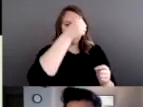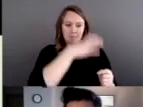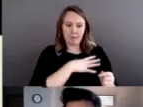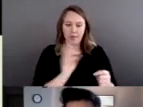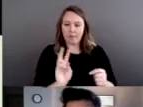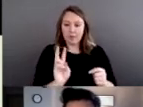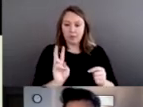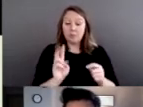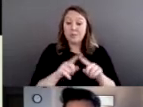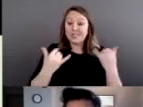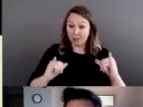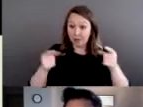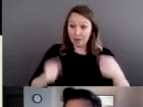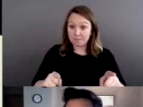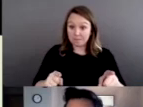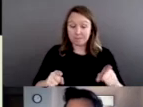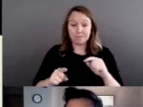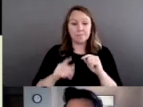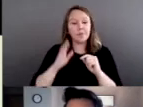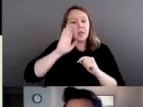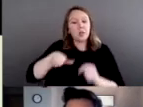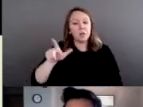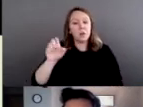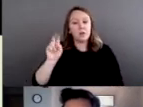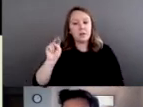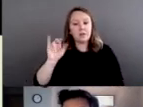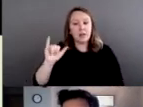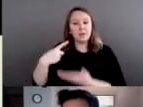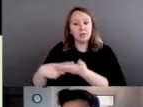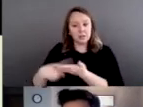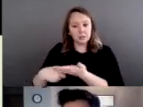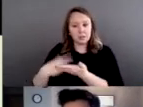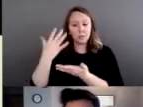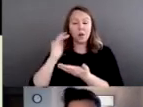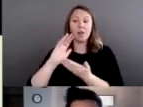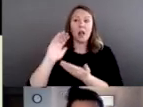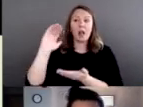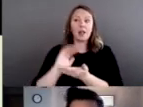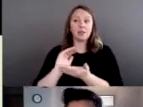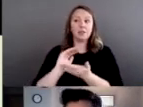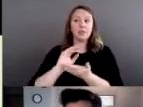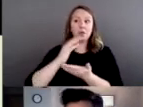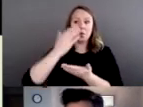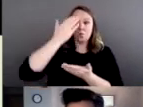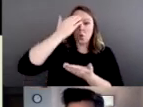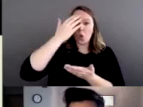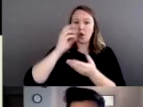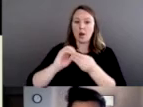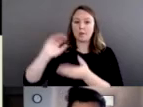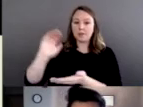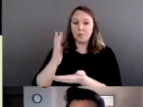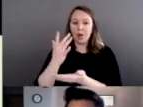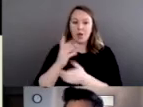is, you know, it's less known because it's less reported, and there's reasons why it's less